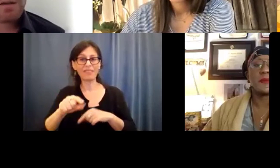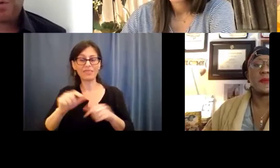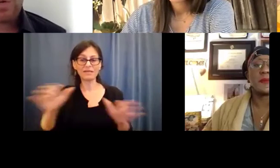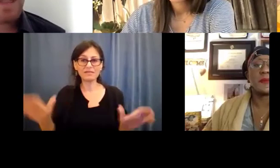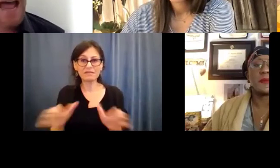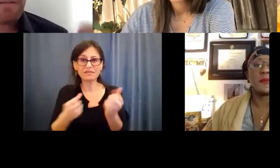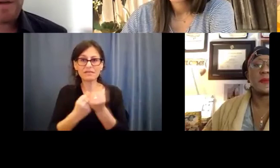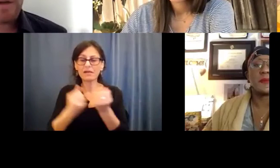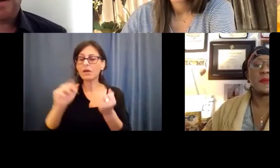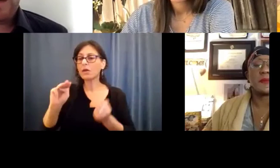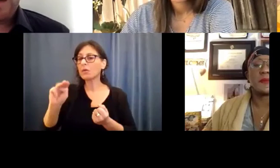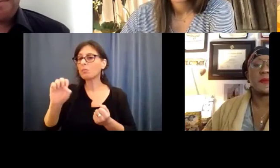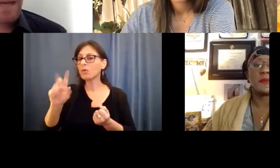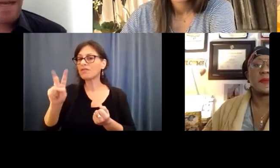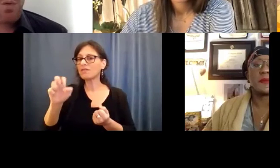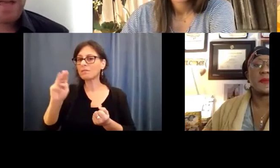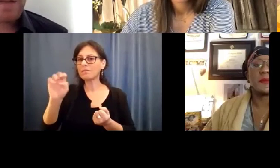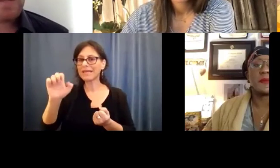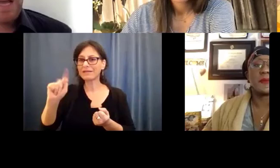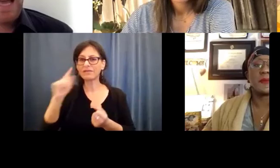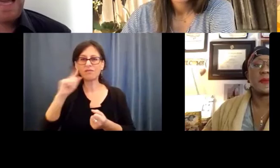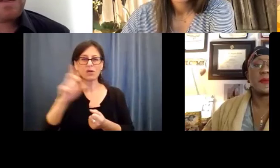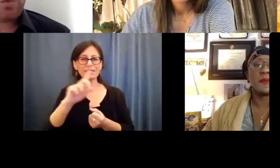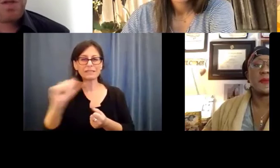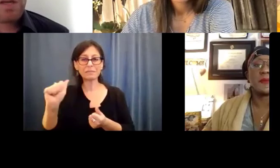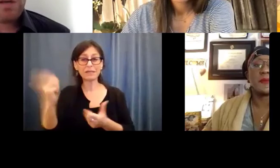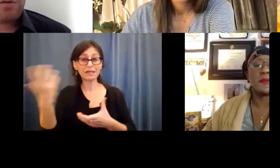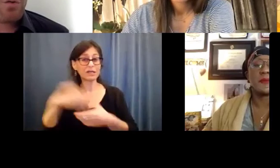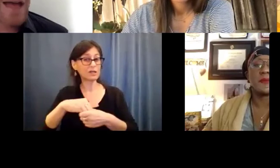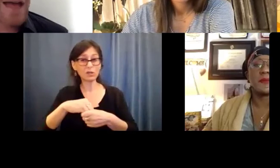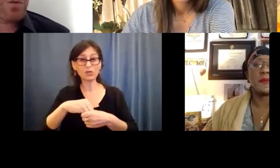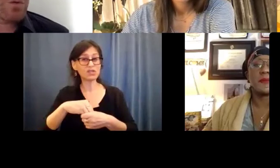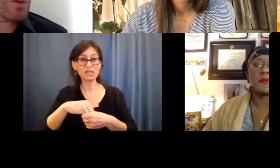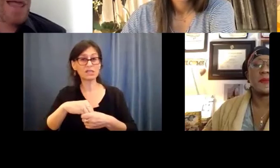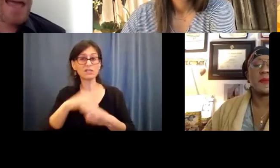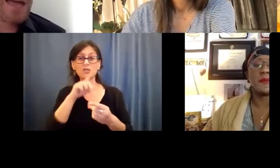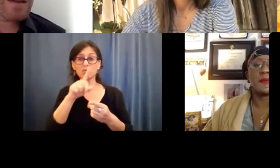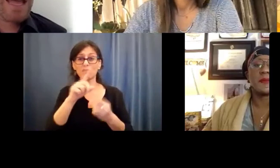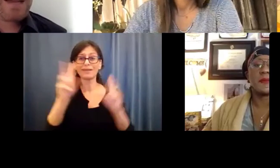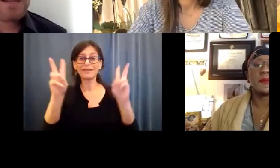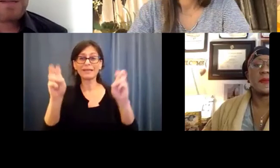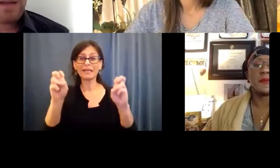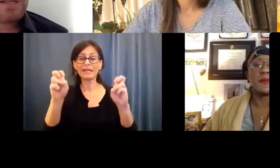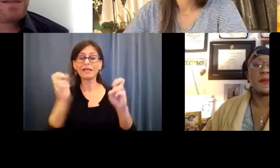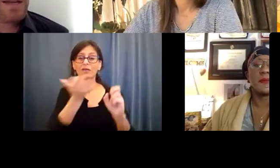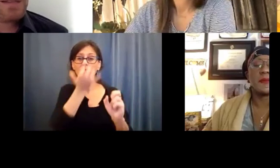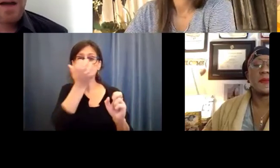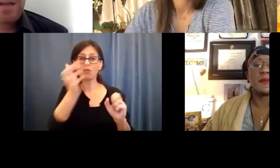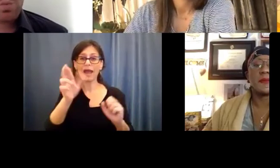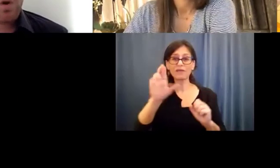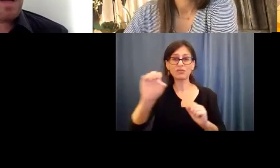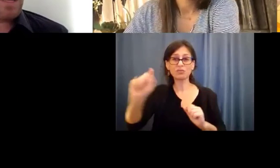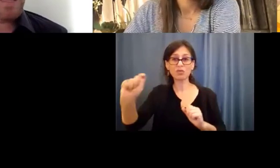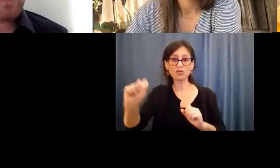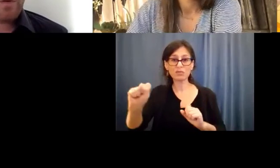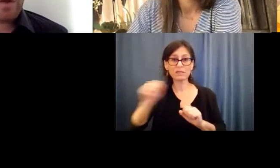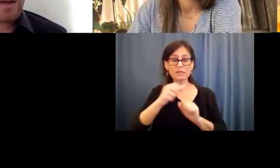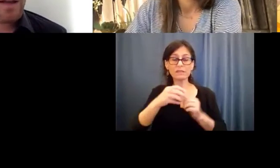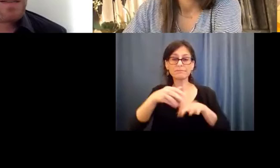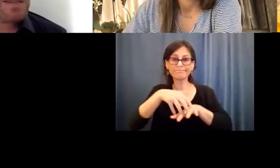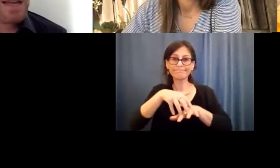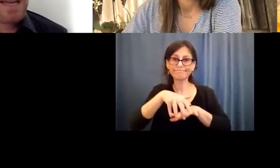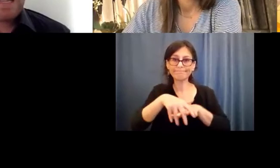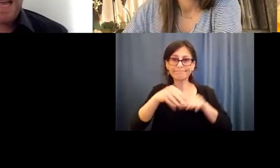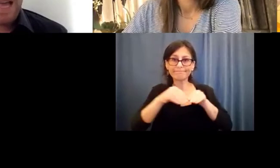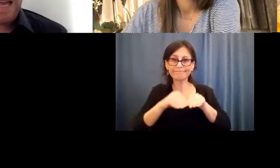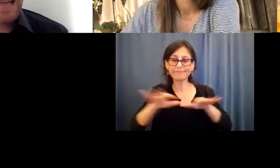is happening, which is disability inclusion, that I feel many ways is really grassroots led. And it's